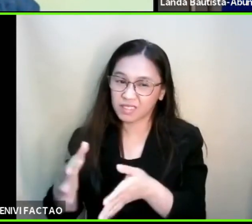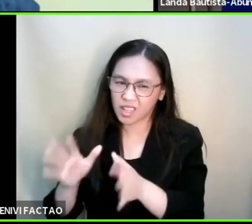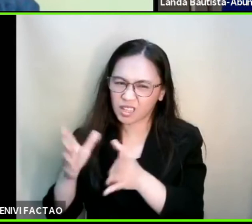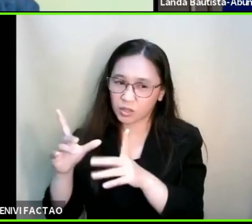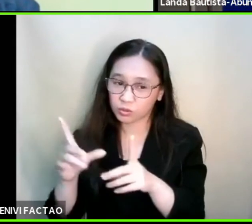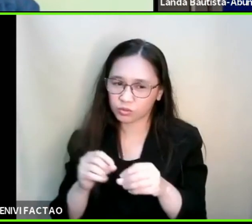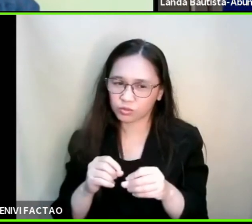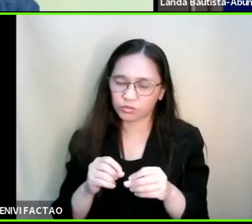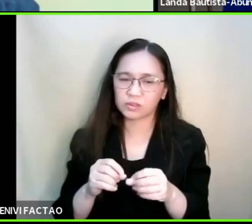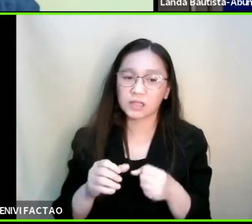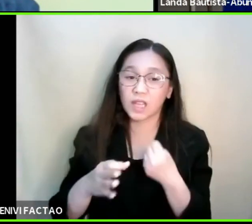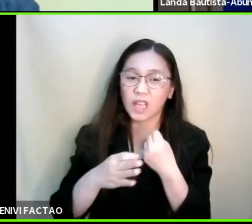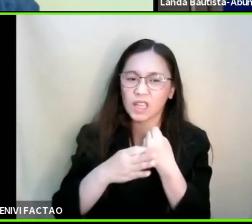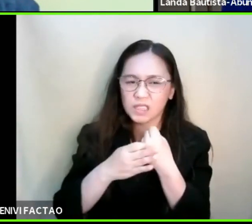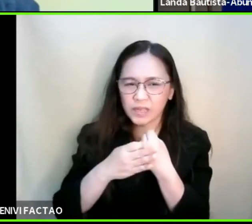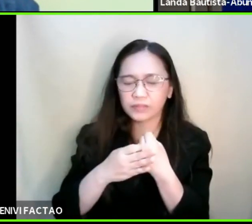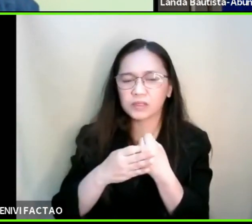safety issues, no,